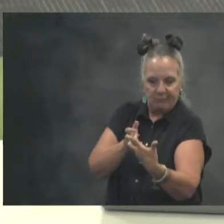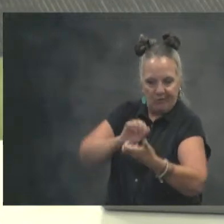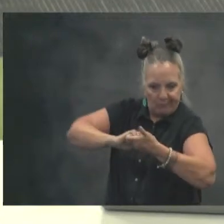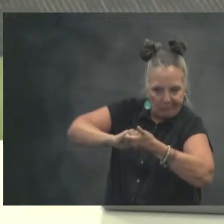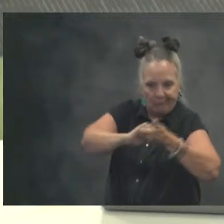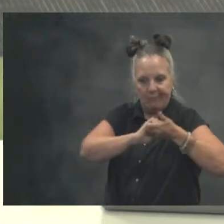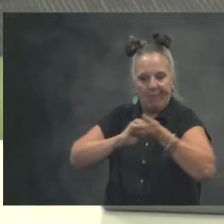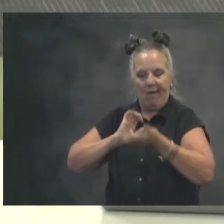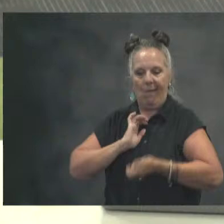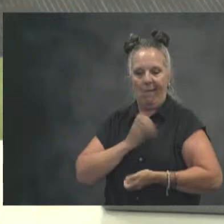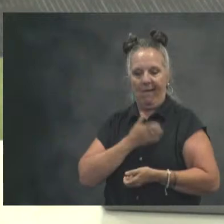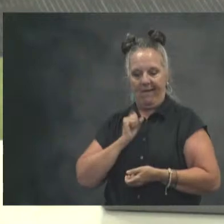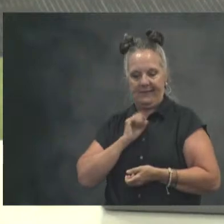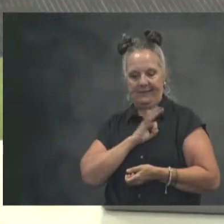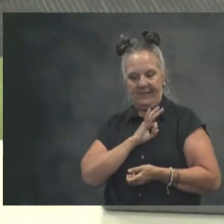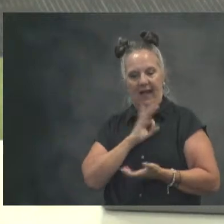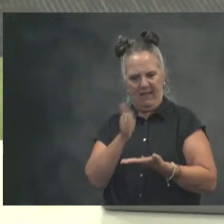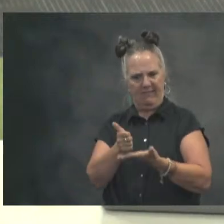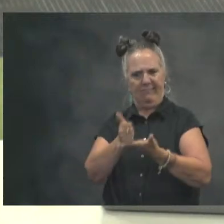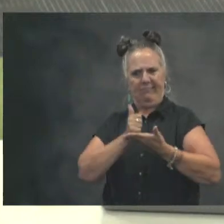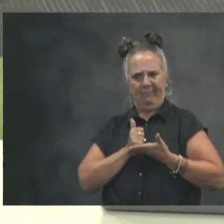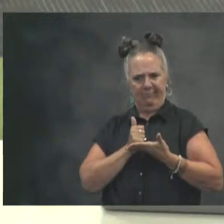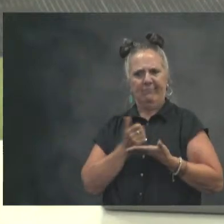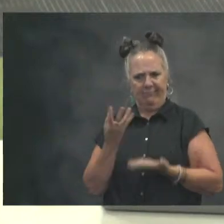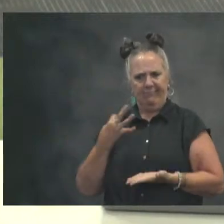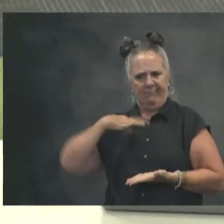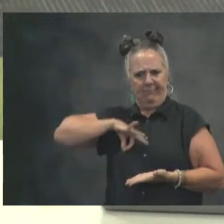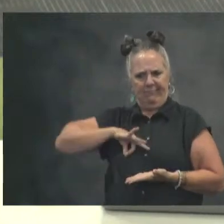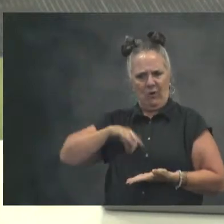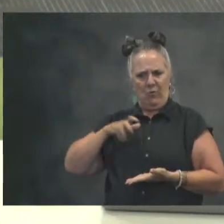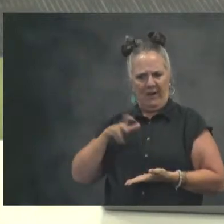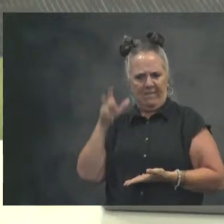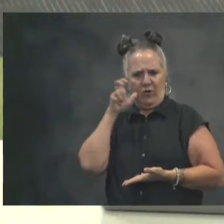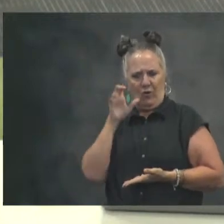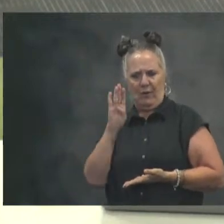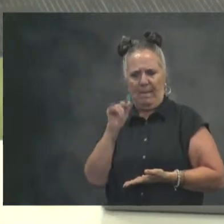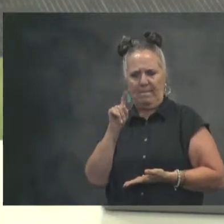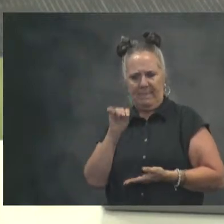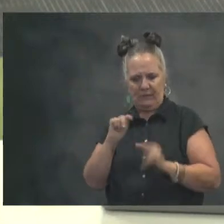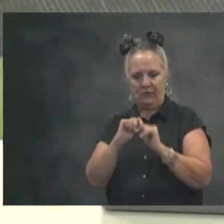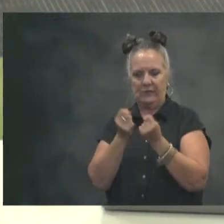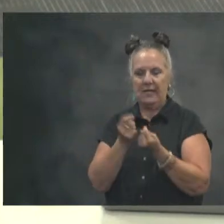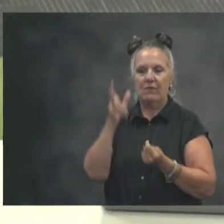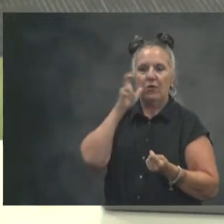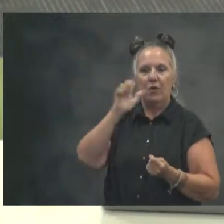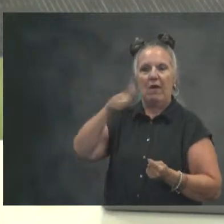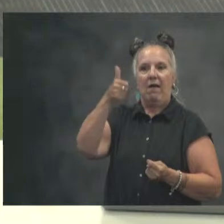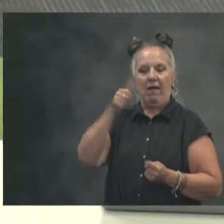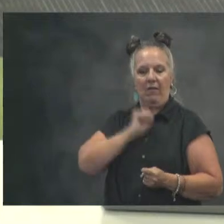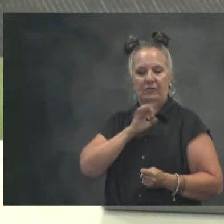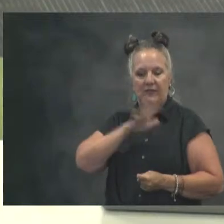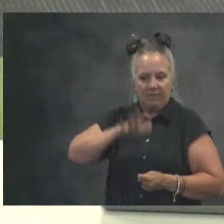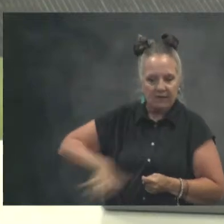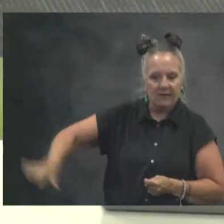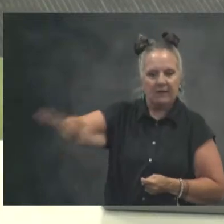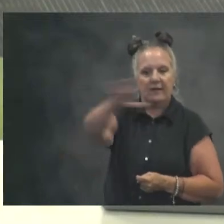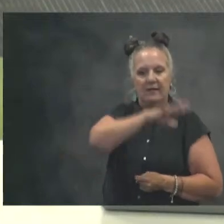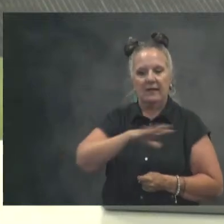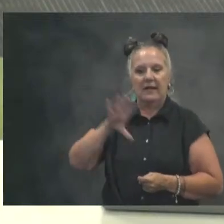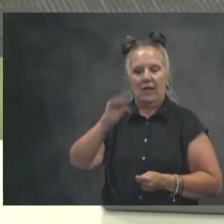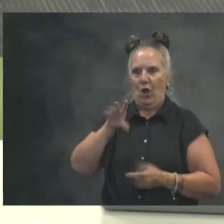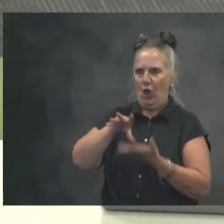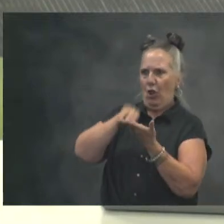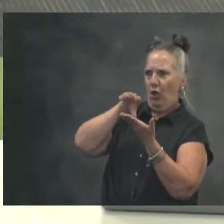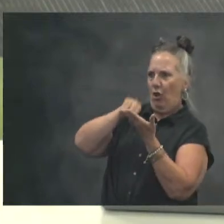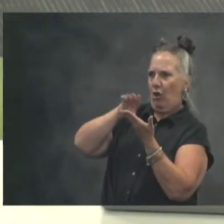to our teaching staff. And what we have heard from our Bester team and other staff around the county, they're learning from having